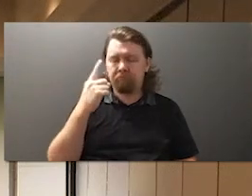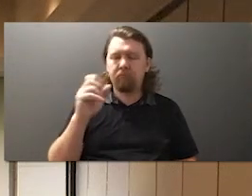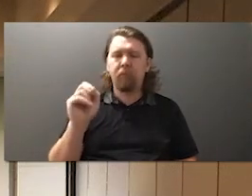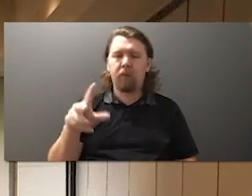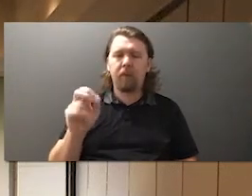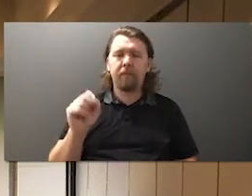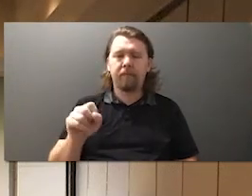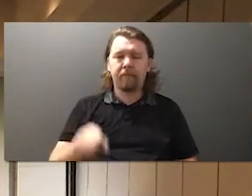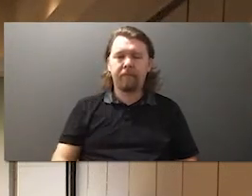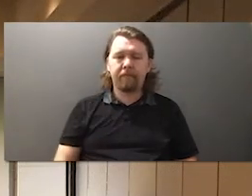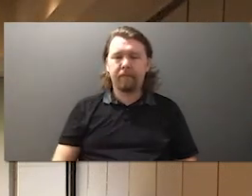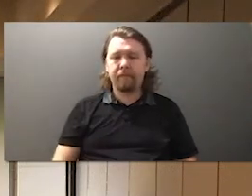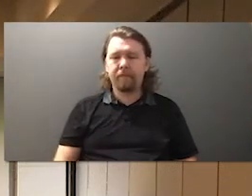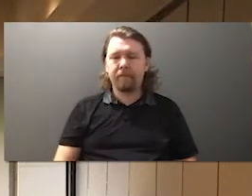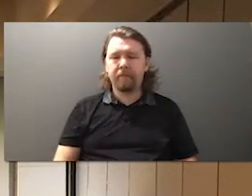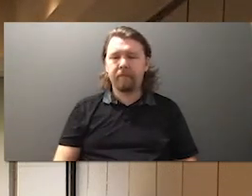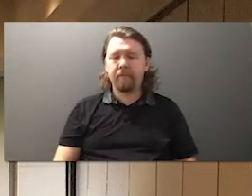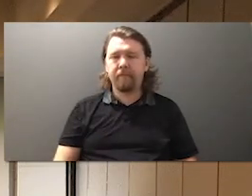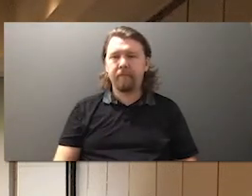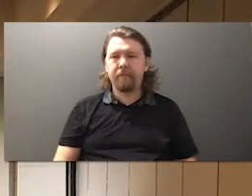Gotcha. Okay. Okay. Yeah.